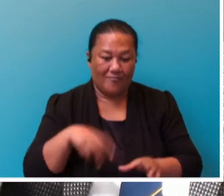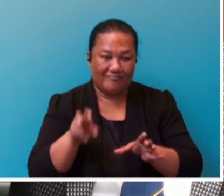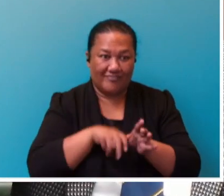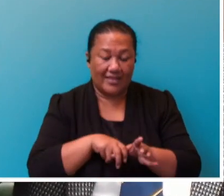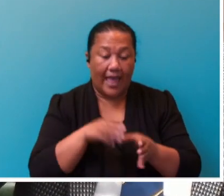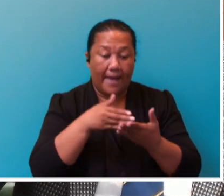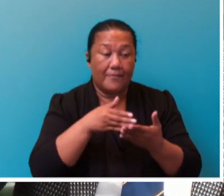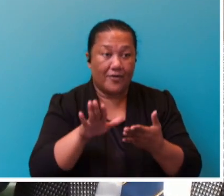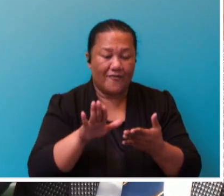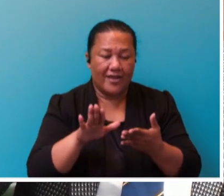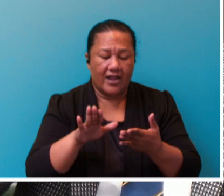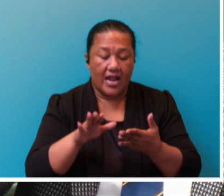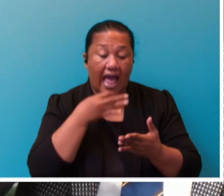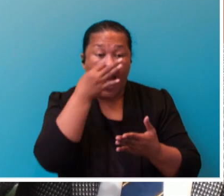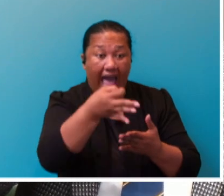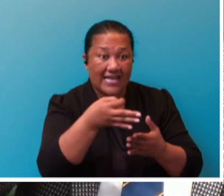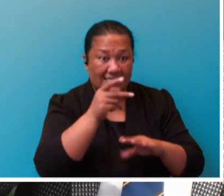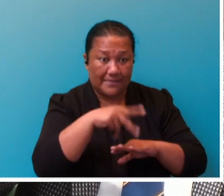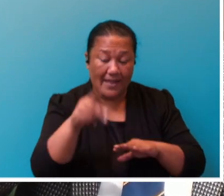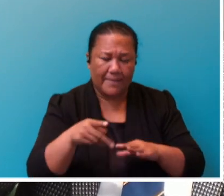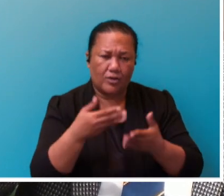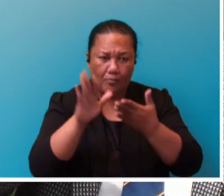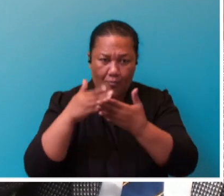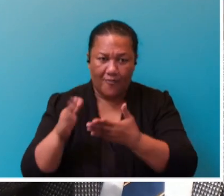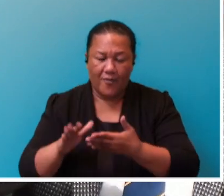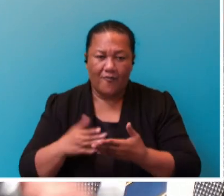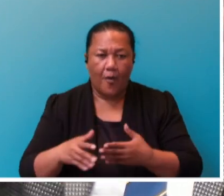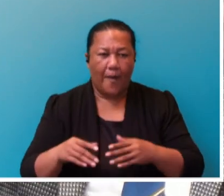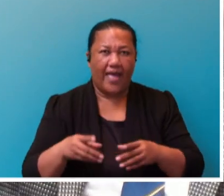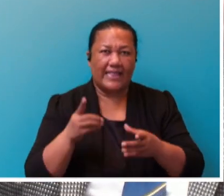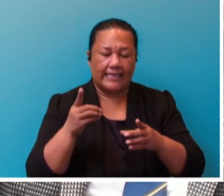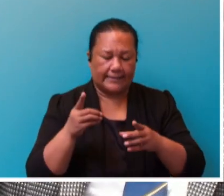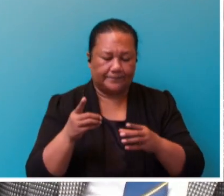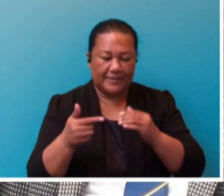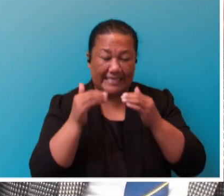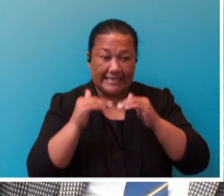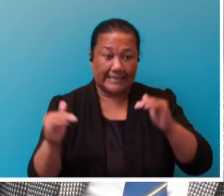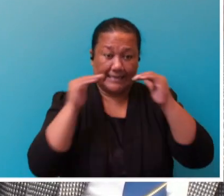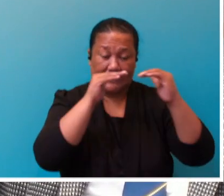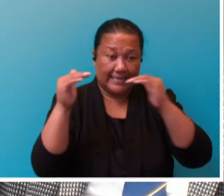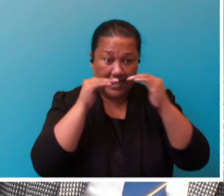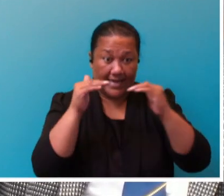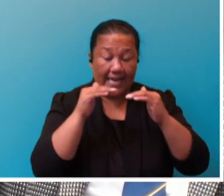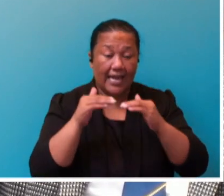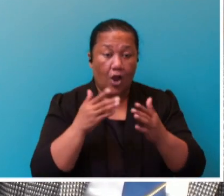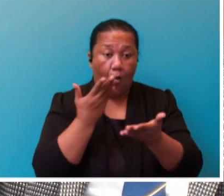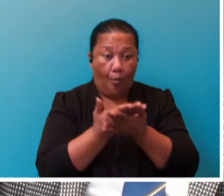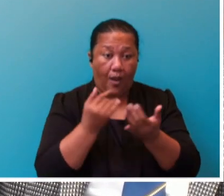approve a myriad of things. One of them was a digital strategy, and one of them was actually